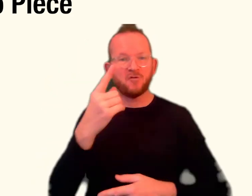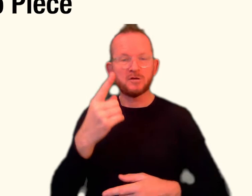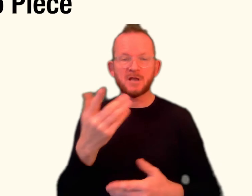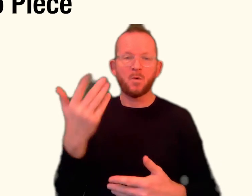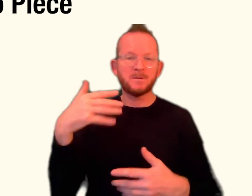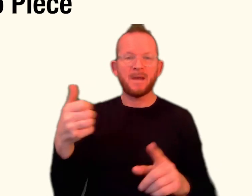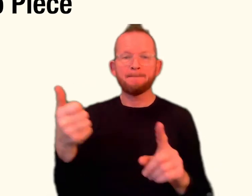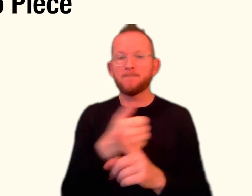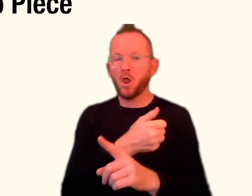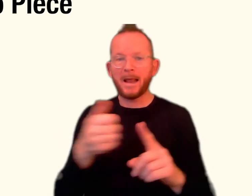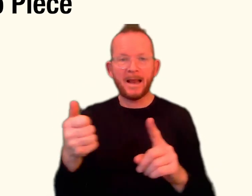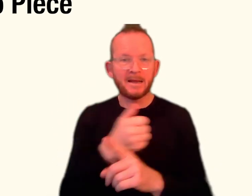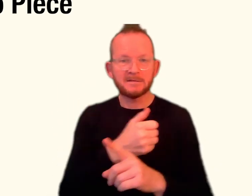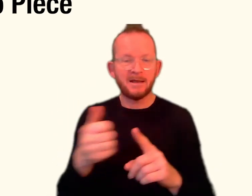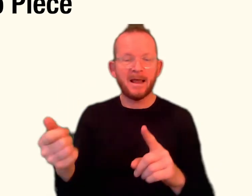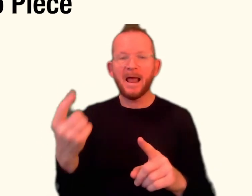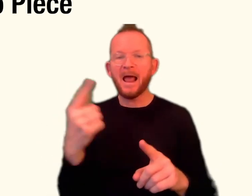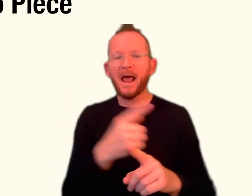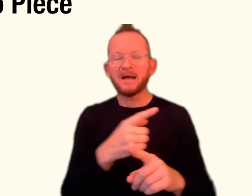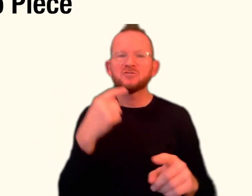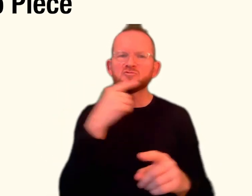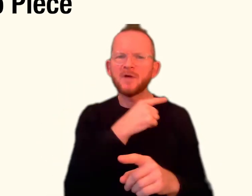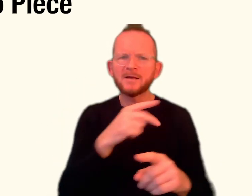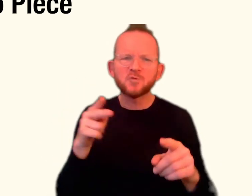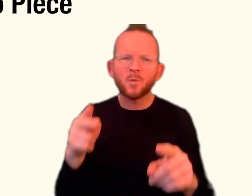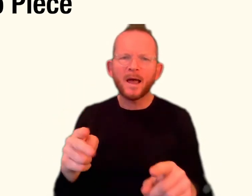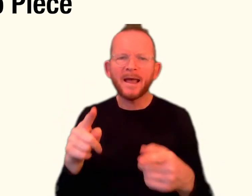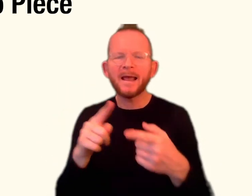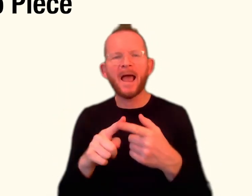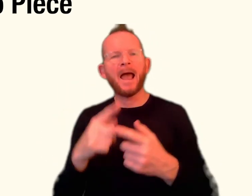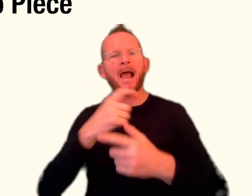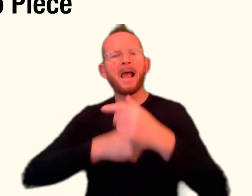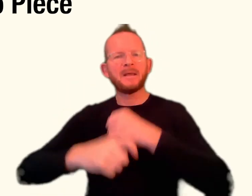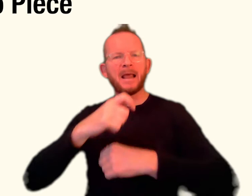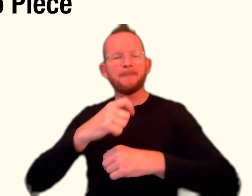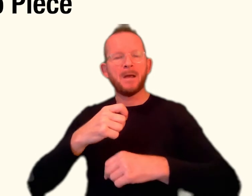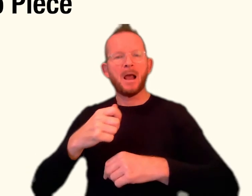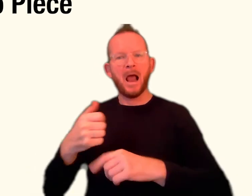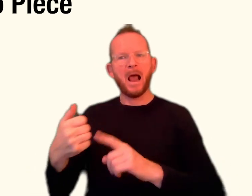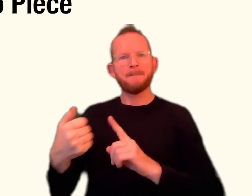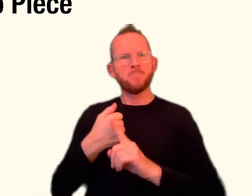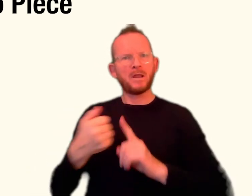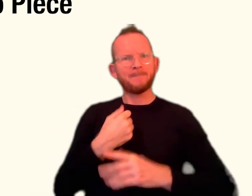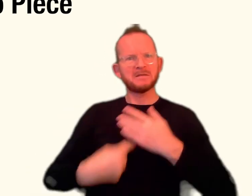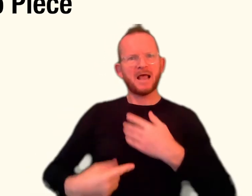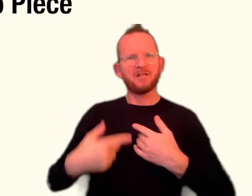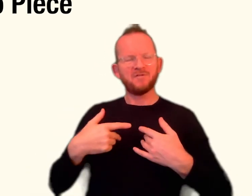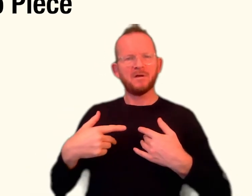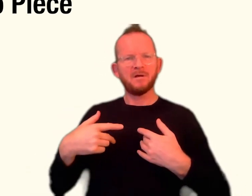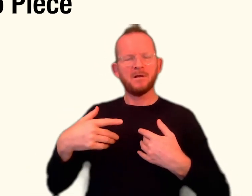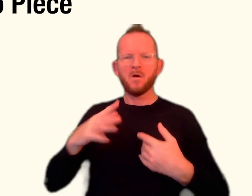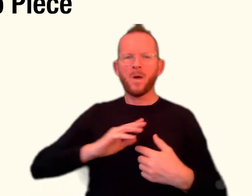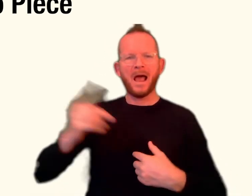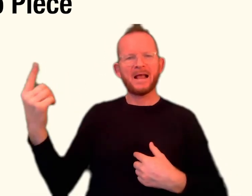being bullied, and in a strange way, I became bully myself because I came from